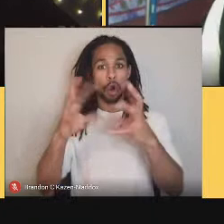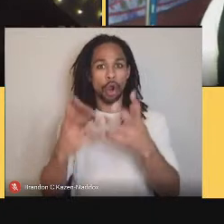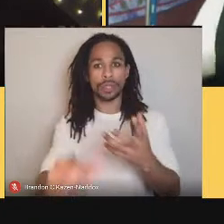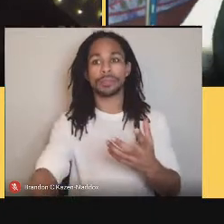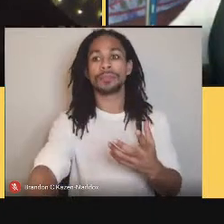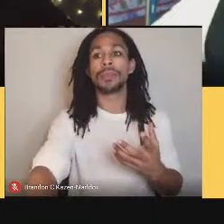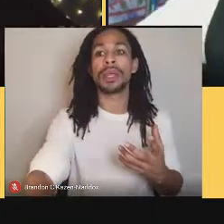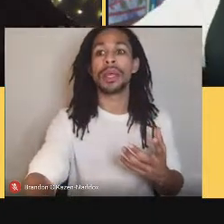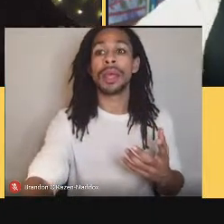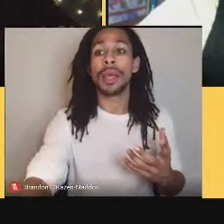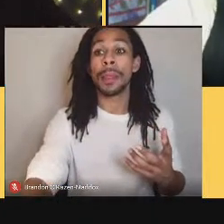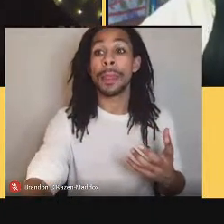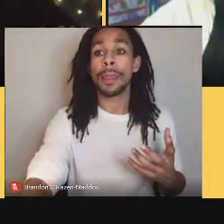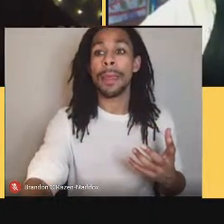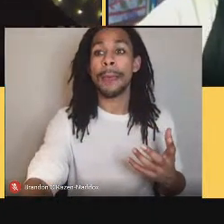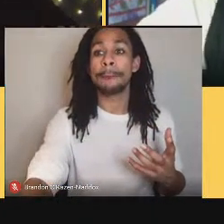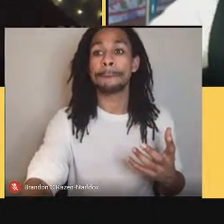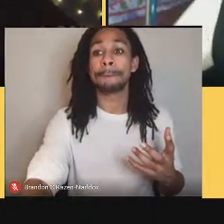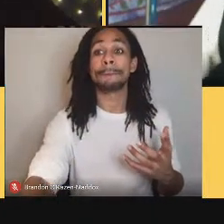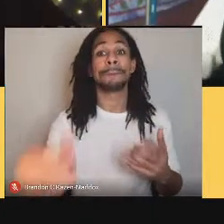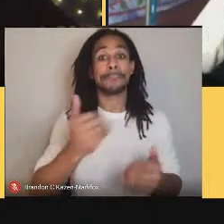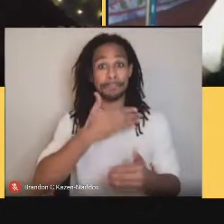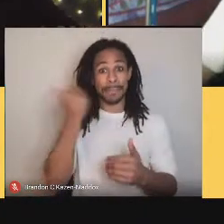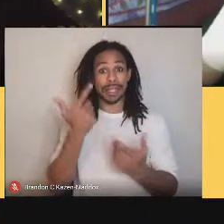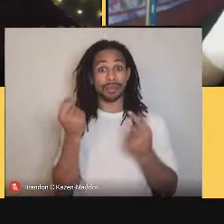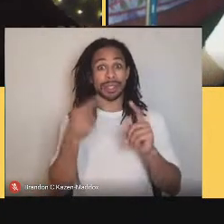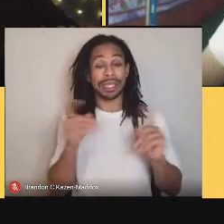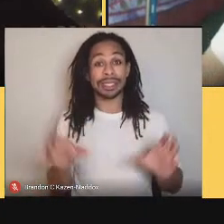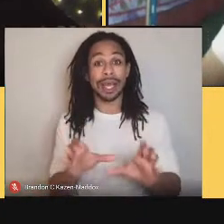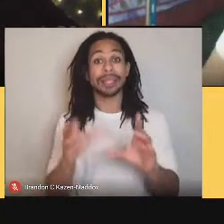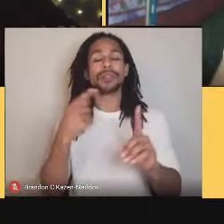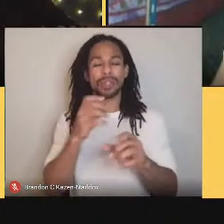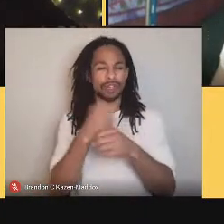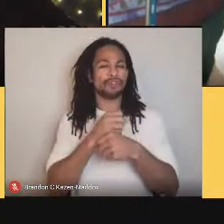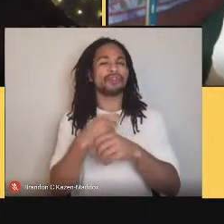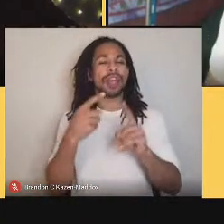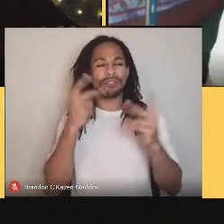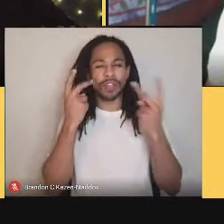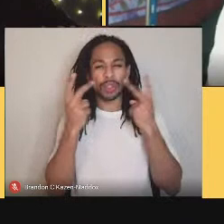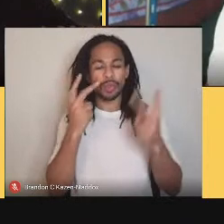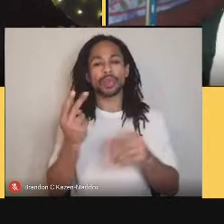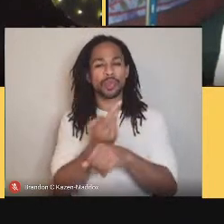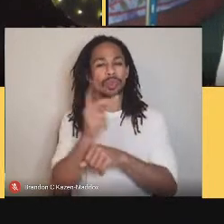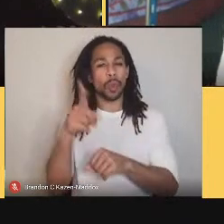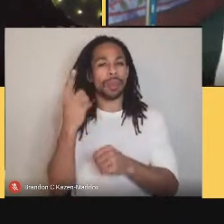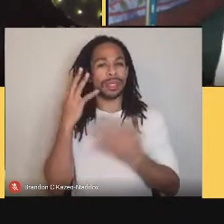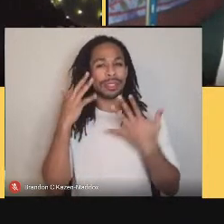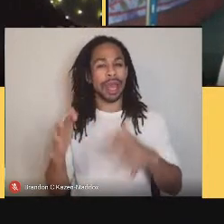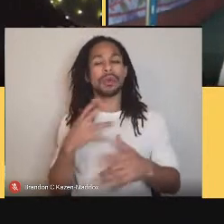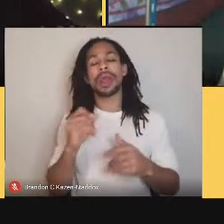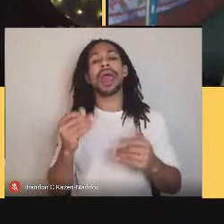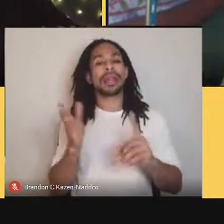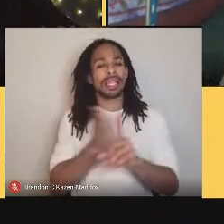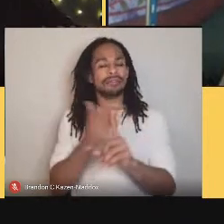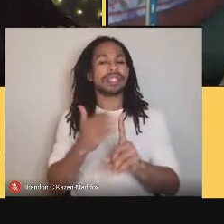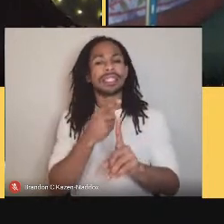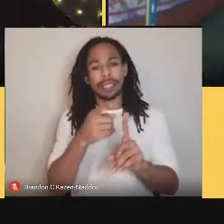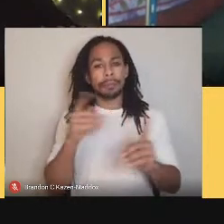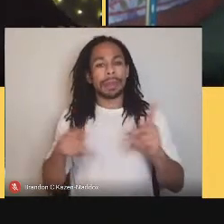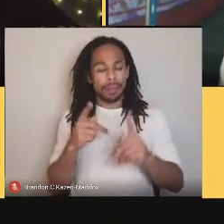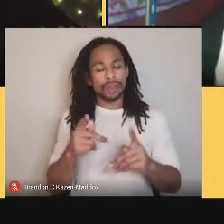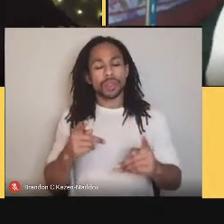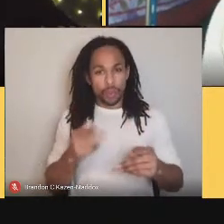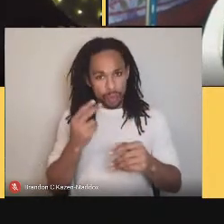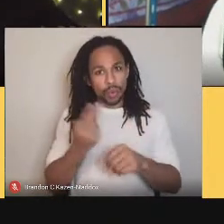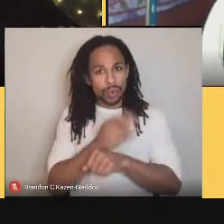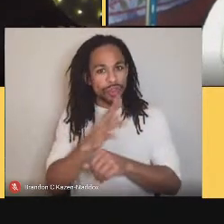what he does is getting to create visuals using only sound, persuading his listeners to use their imagination to fill in the blanks.